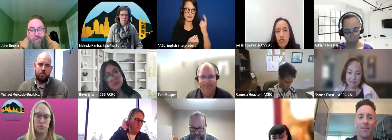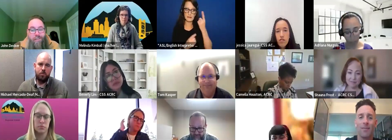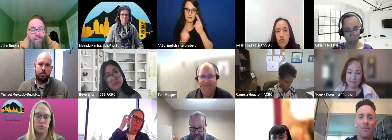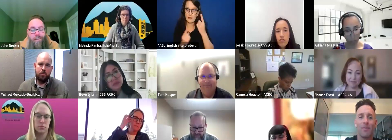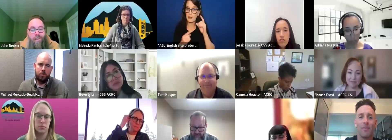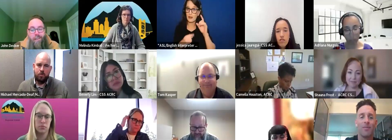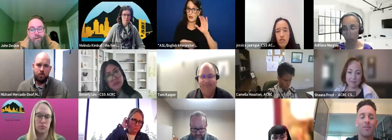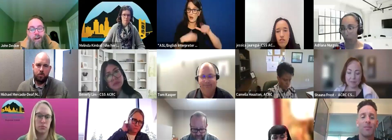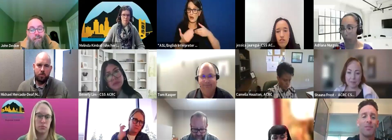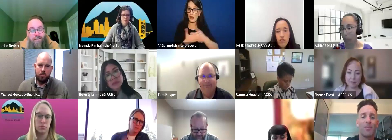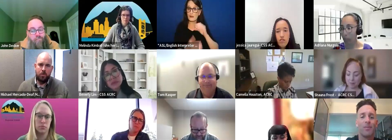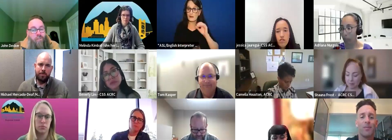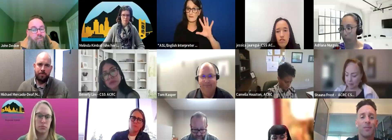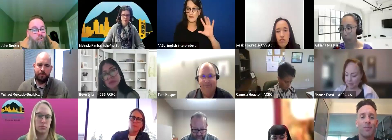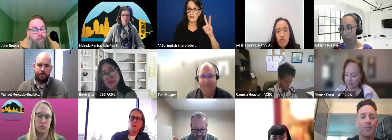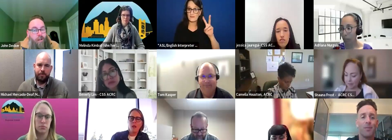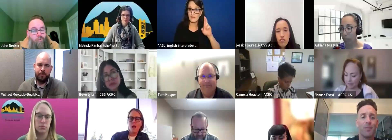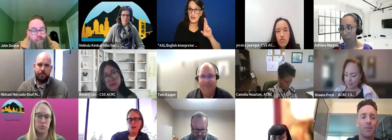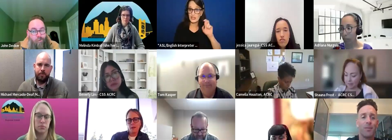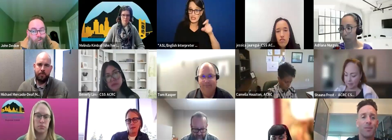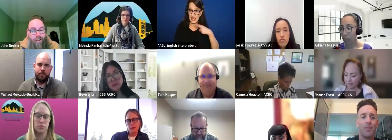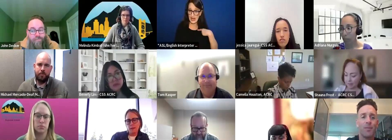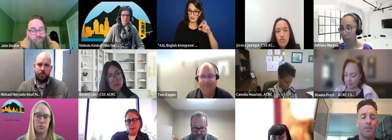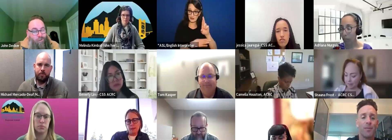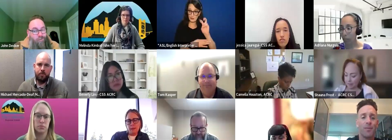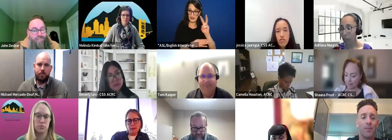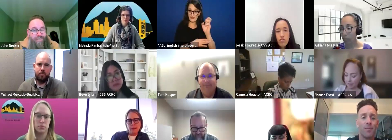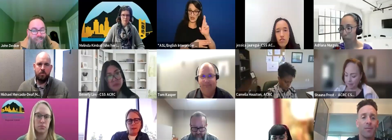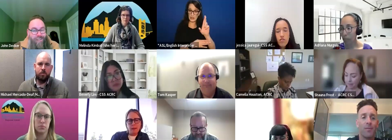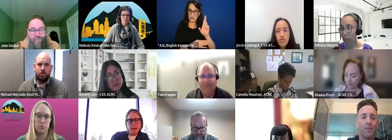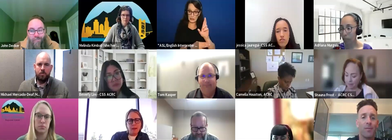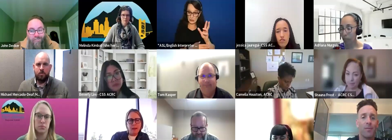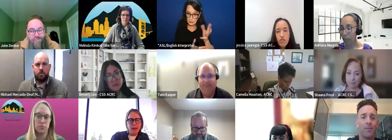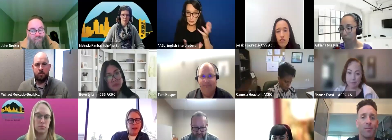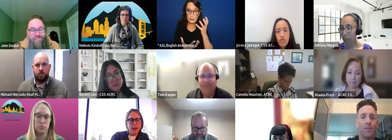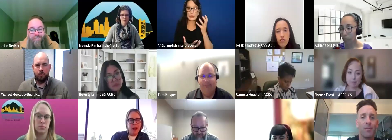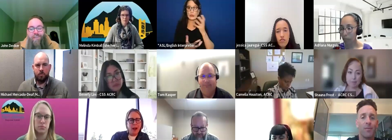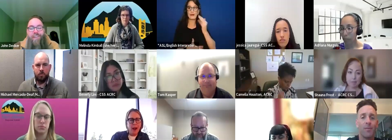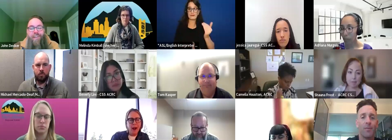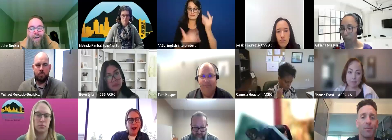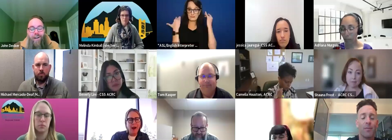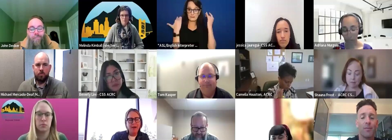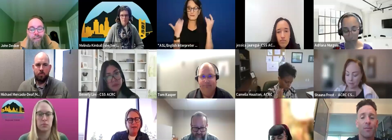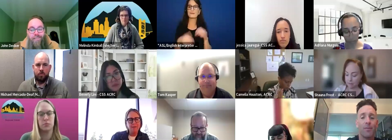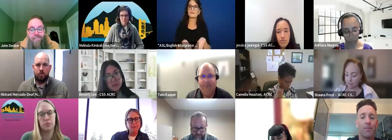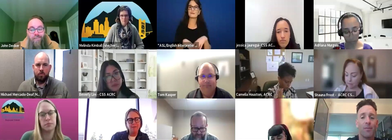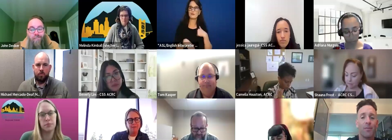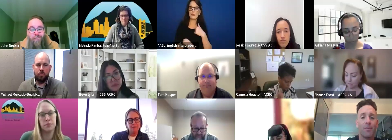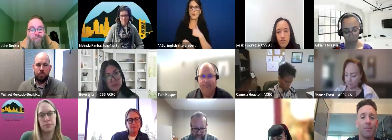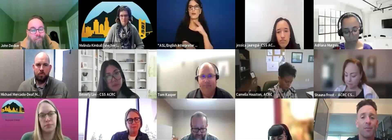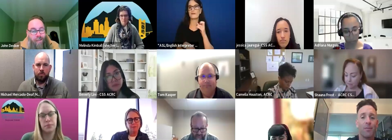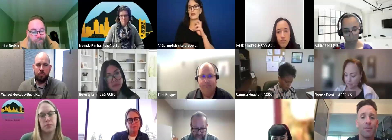daunting when you look at, us. We develop a lot more day programs, I've learned recently, than other regional centers do.